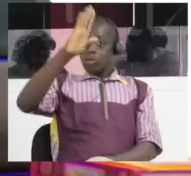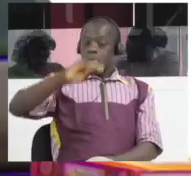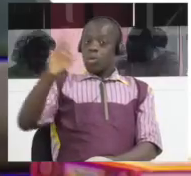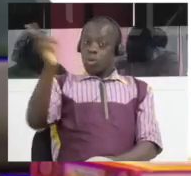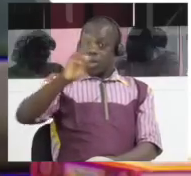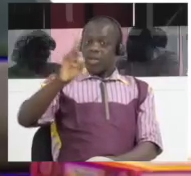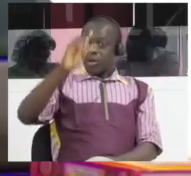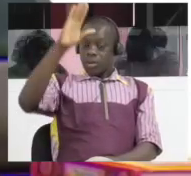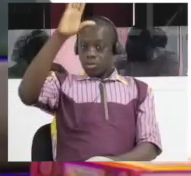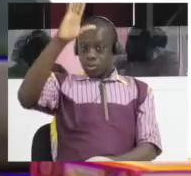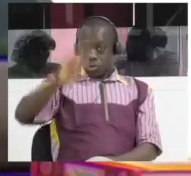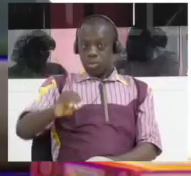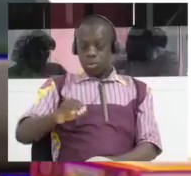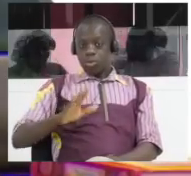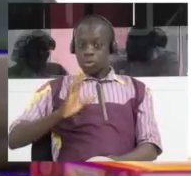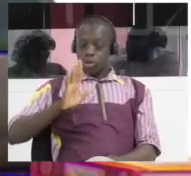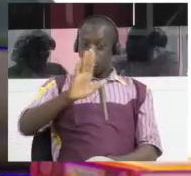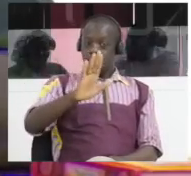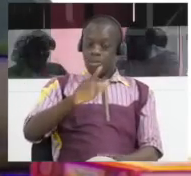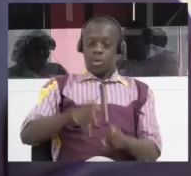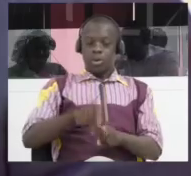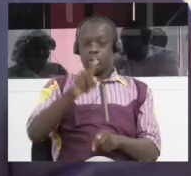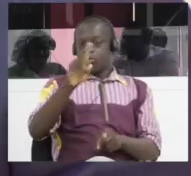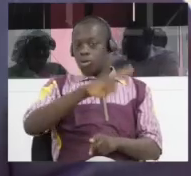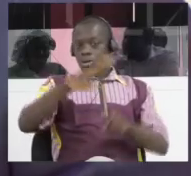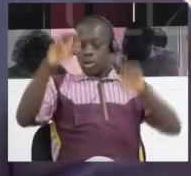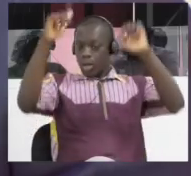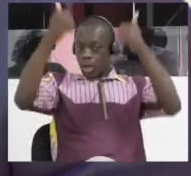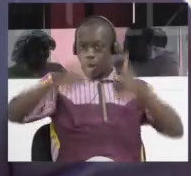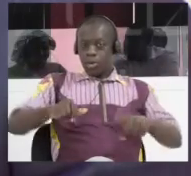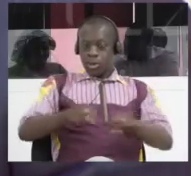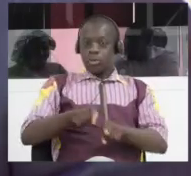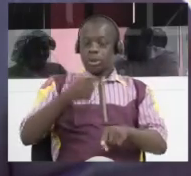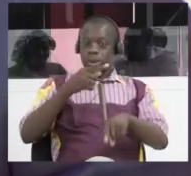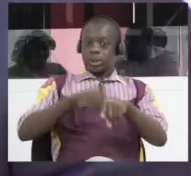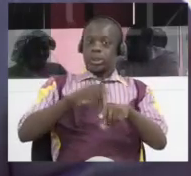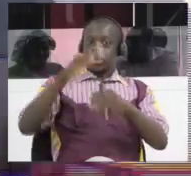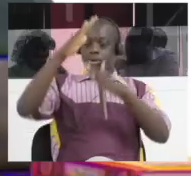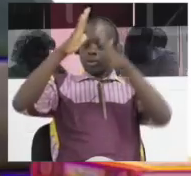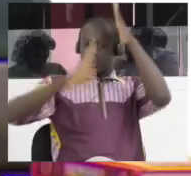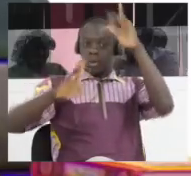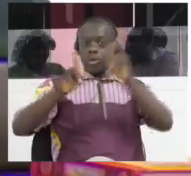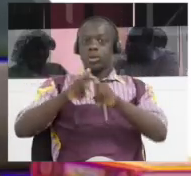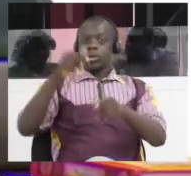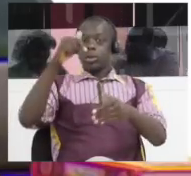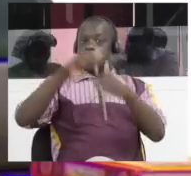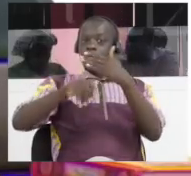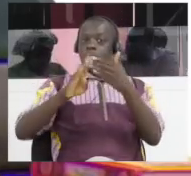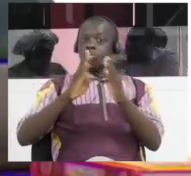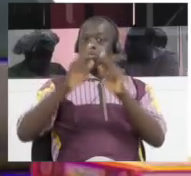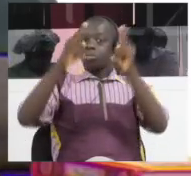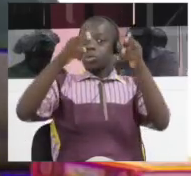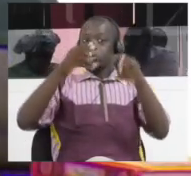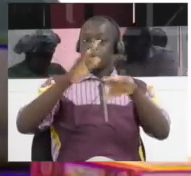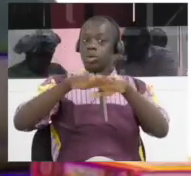to start to do whatever they can do to stop it, which didn't happen. And then I think when the soldiers at the bridge and